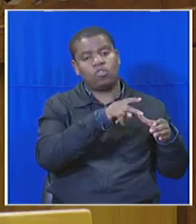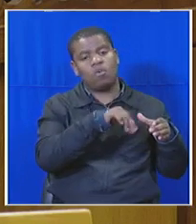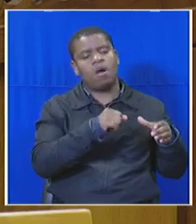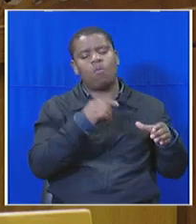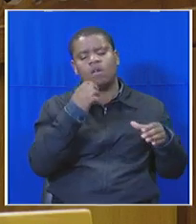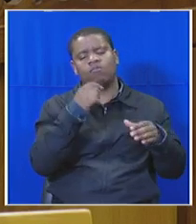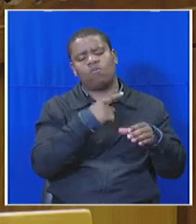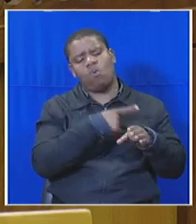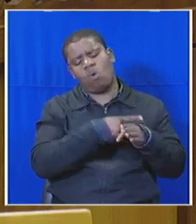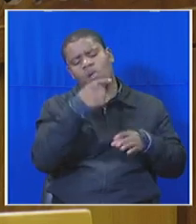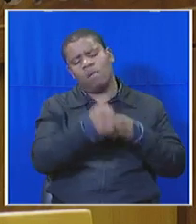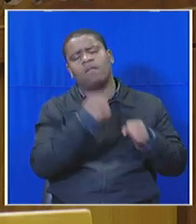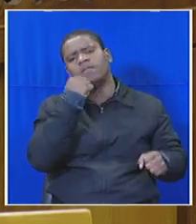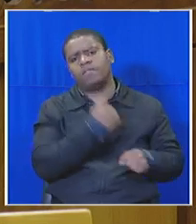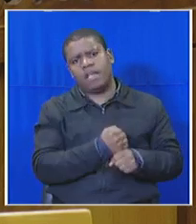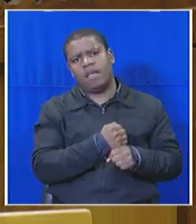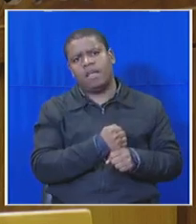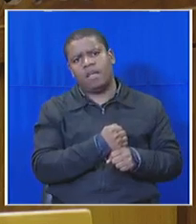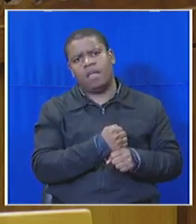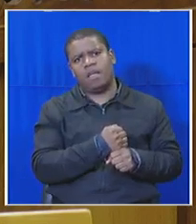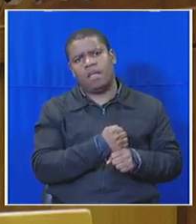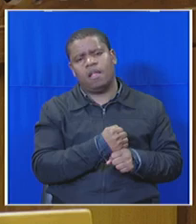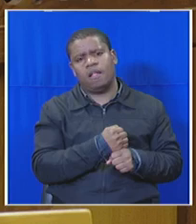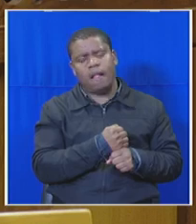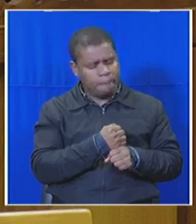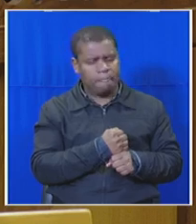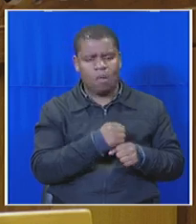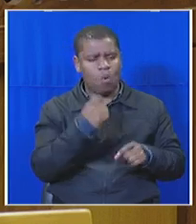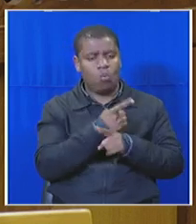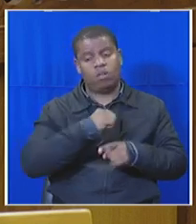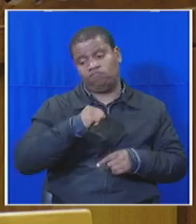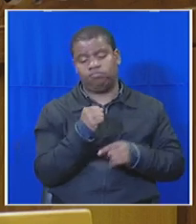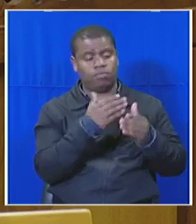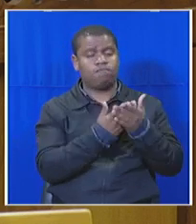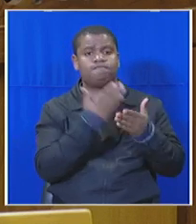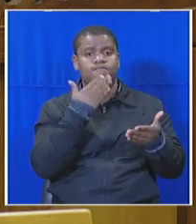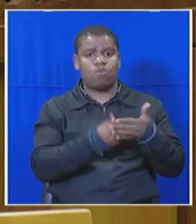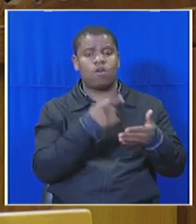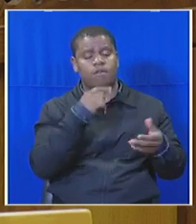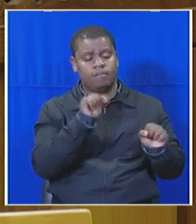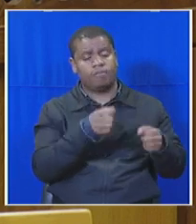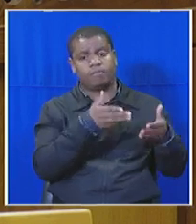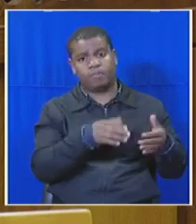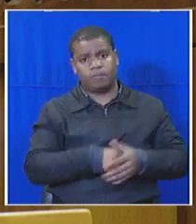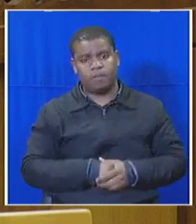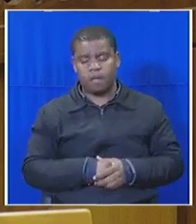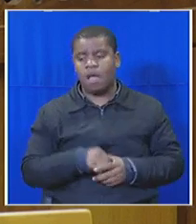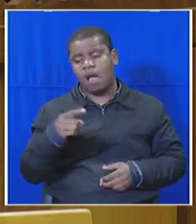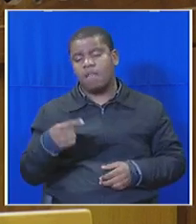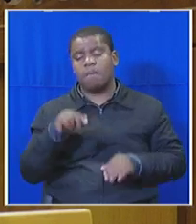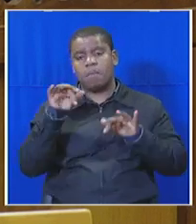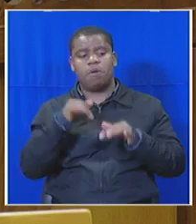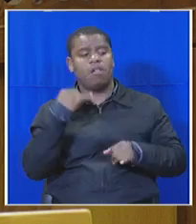year. We are correcting something that should have been done by a portfolio committee in its oversight. So whilst people may not